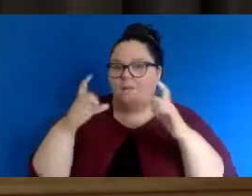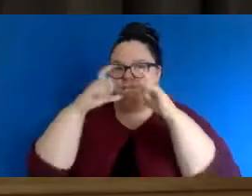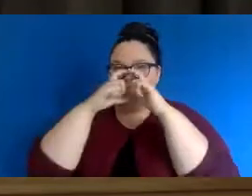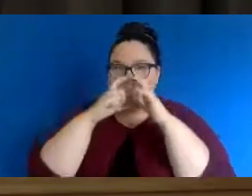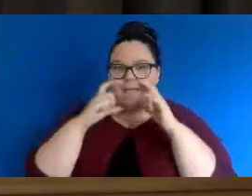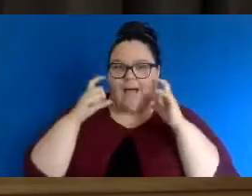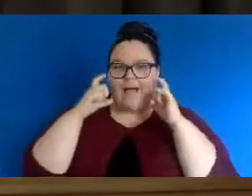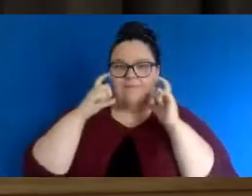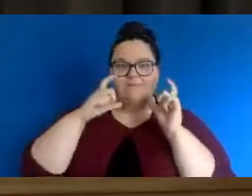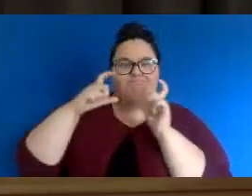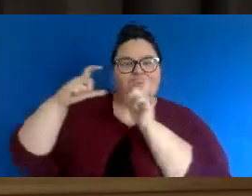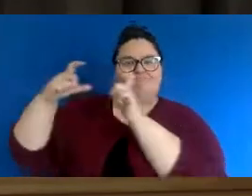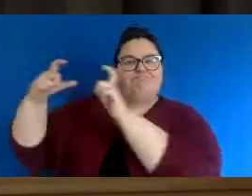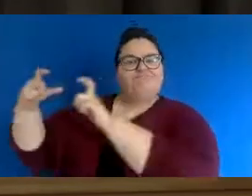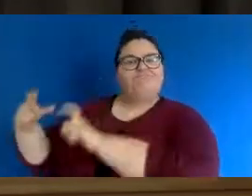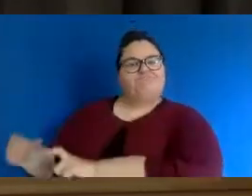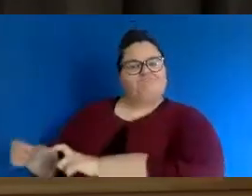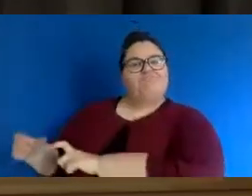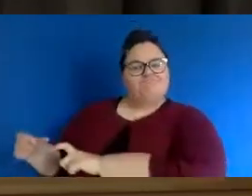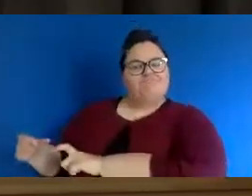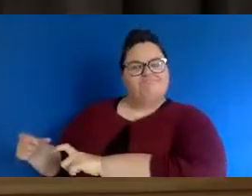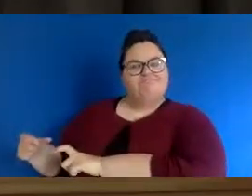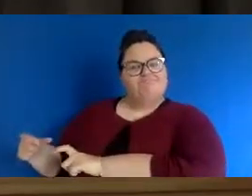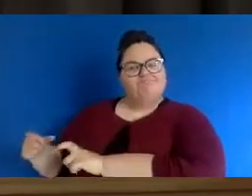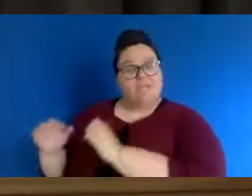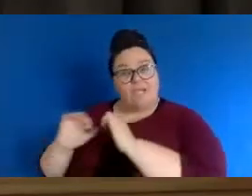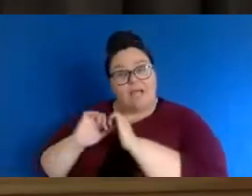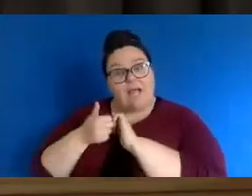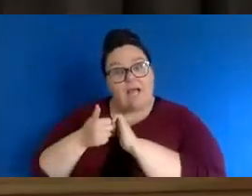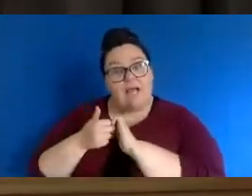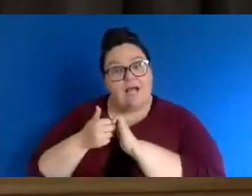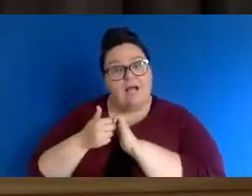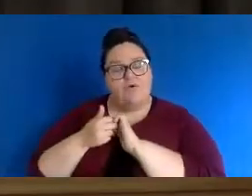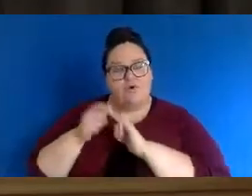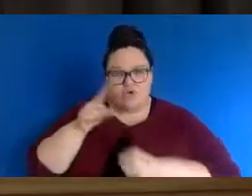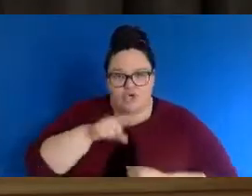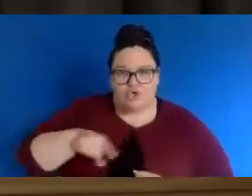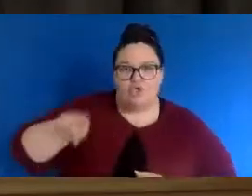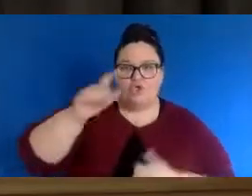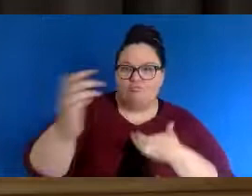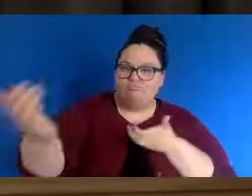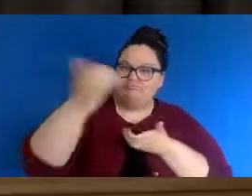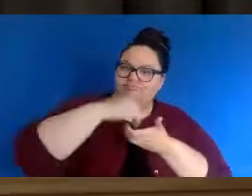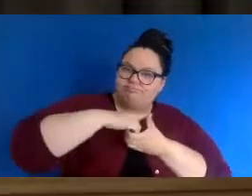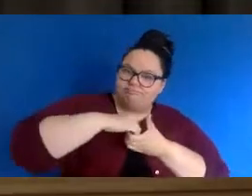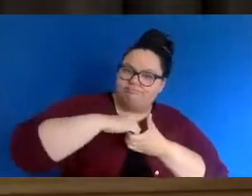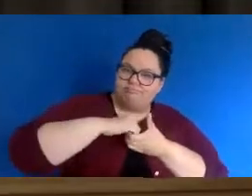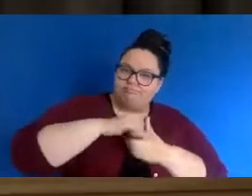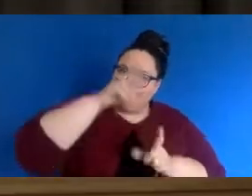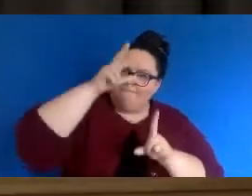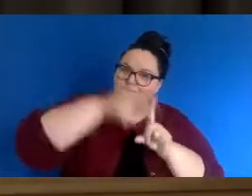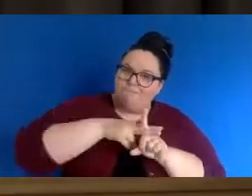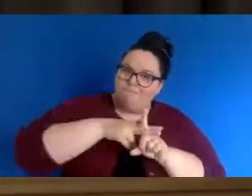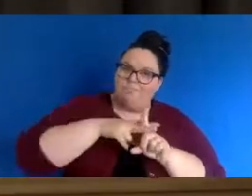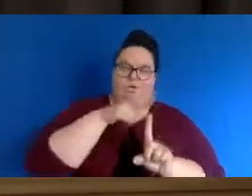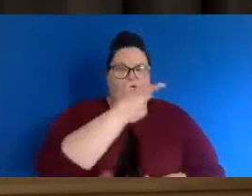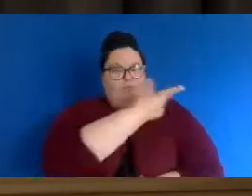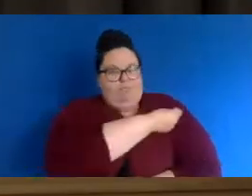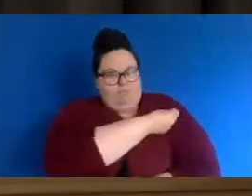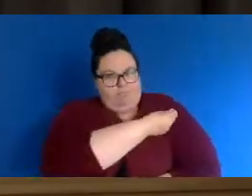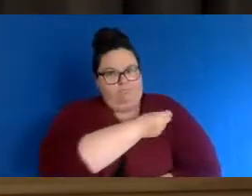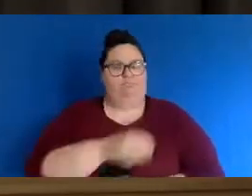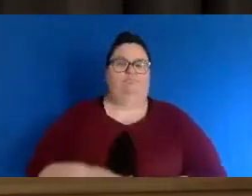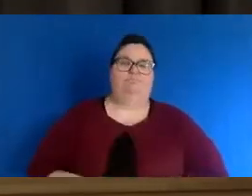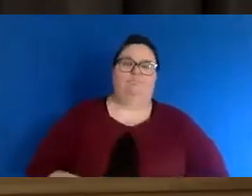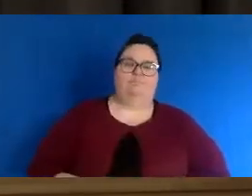wear masks. To reach that point, we need all New Brunswickers to do their part. Book your vaccine appointment if you haven't yet,